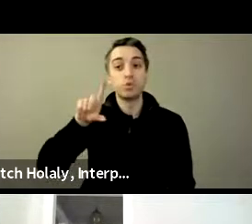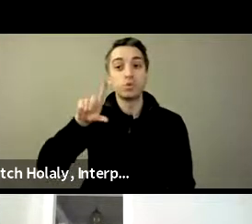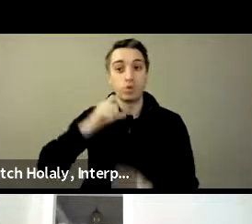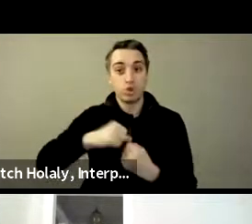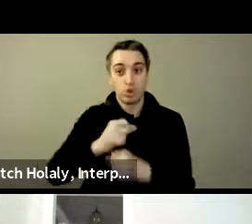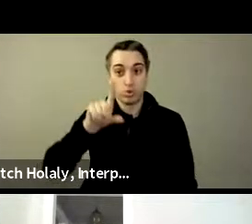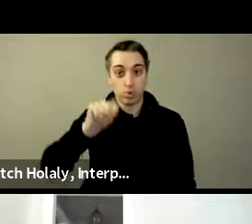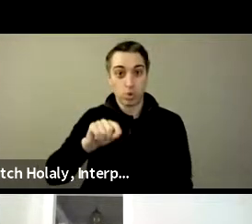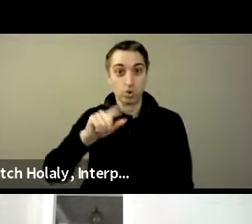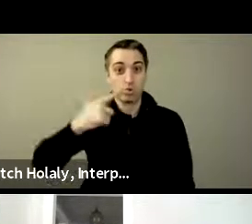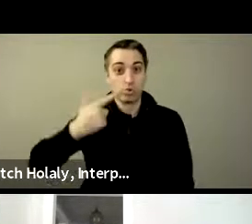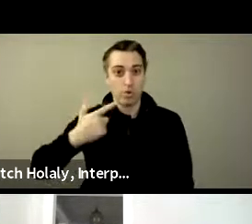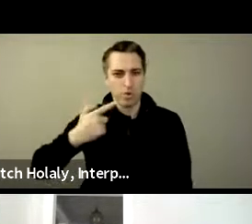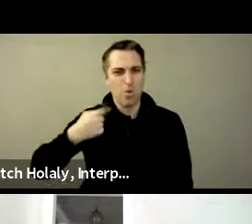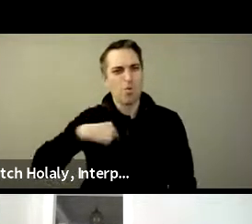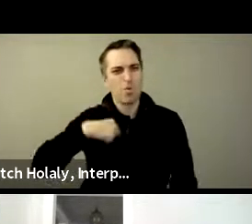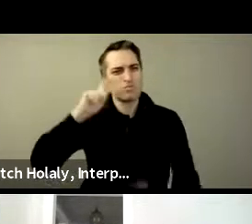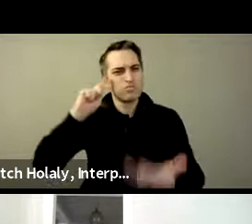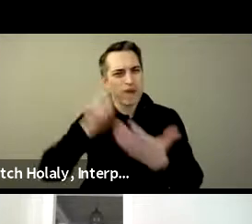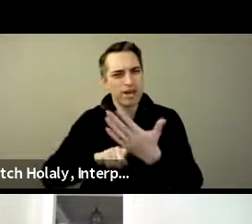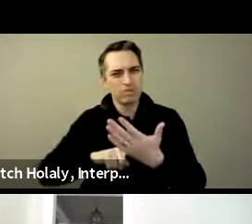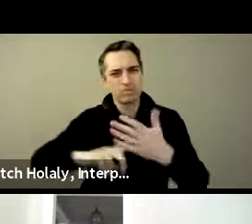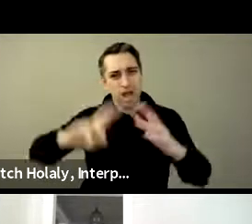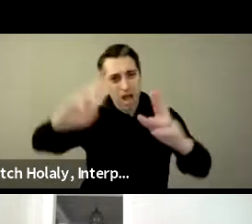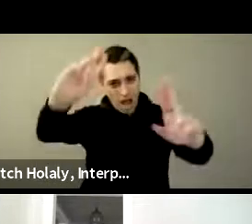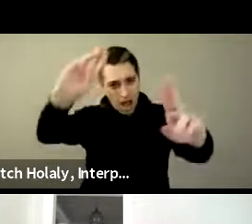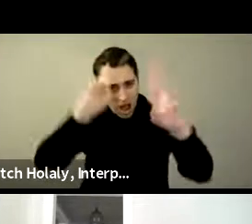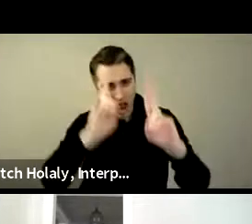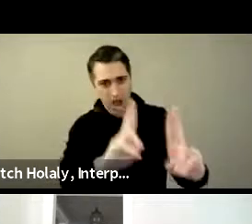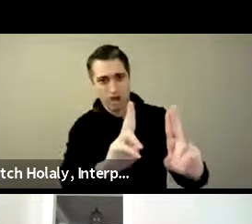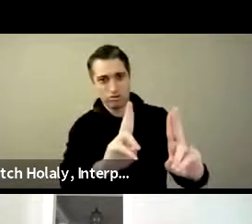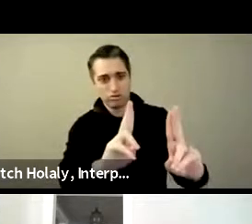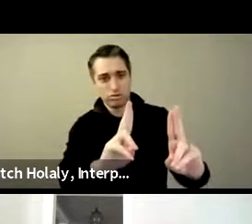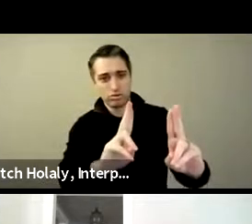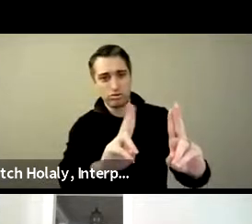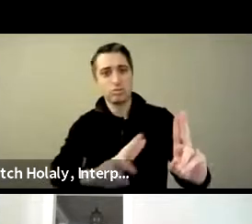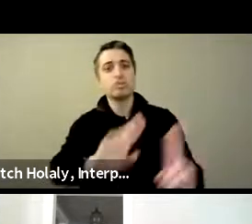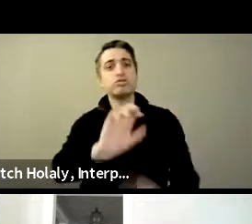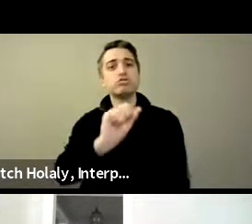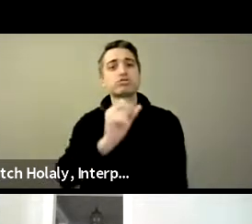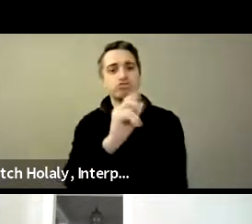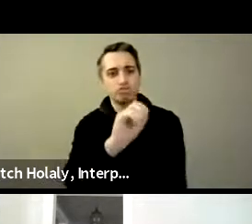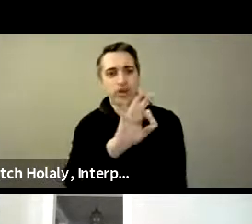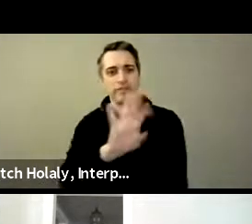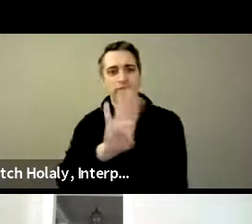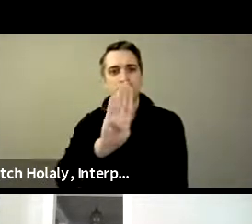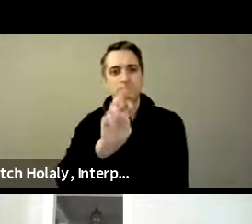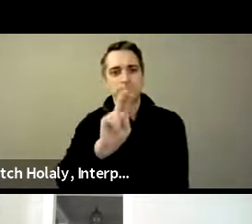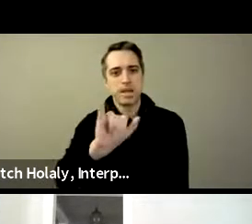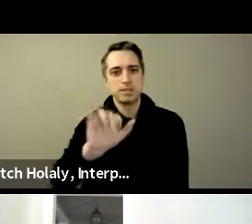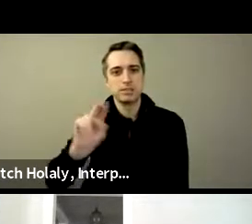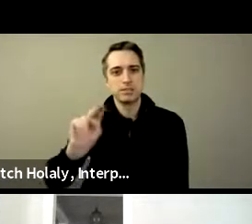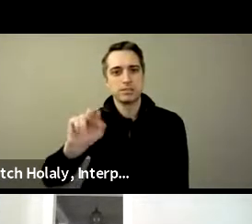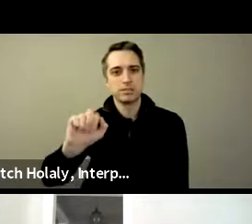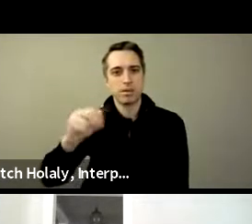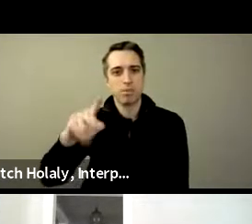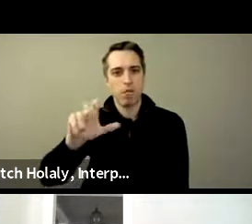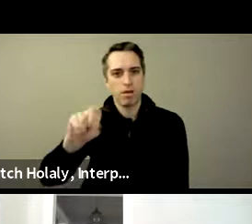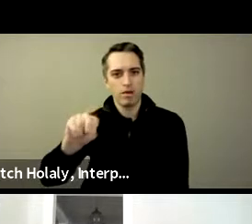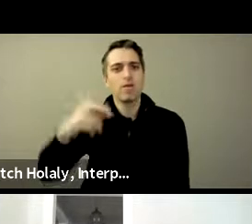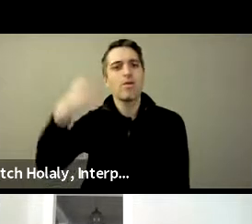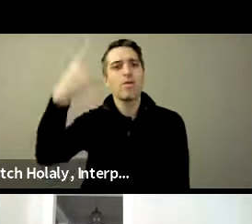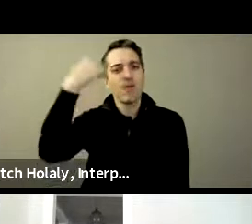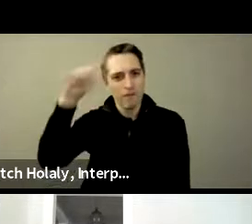recognizes the honors Sheriff Benny Napoleon's legacy of service and commitment to the American